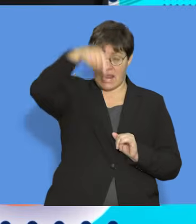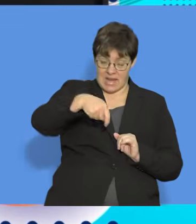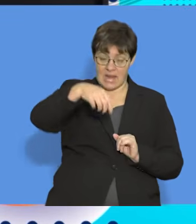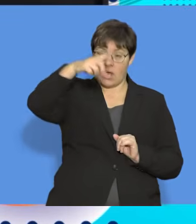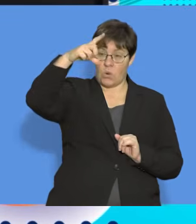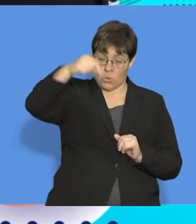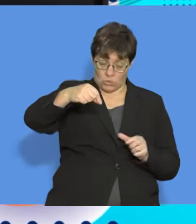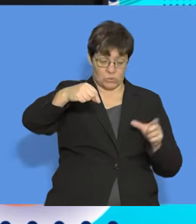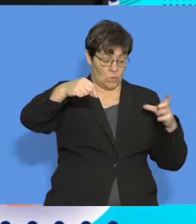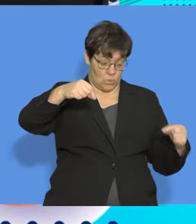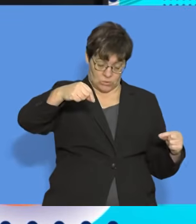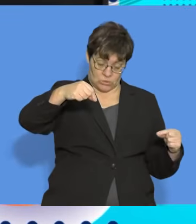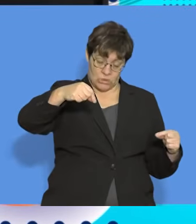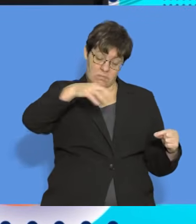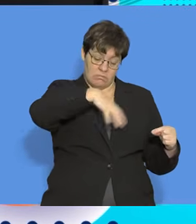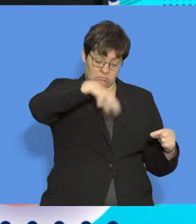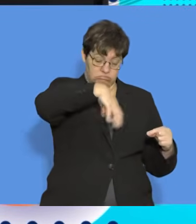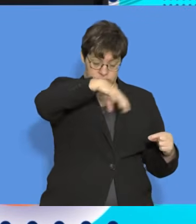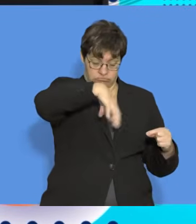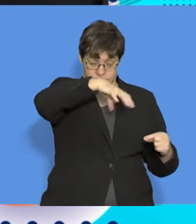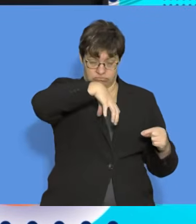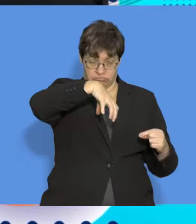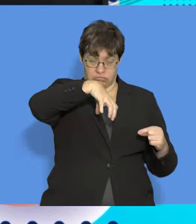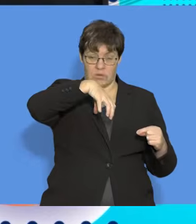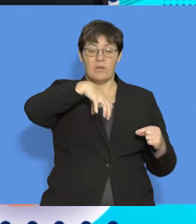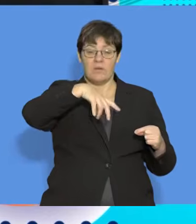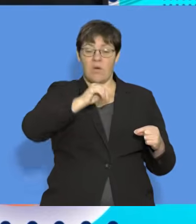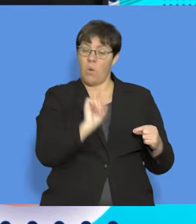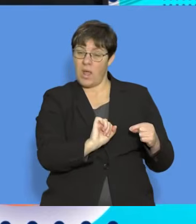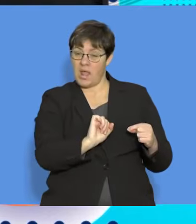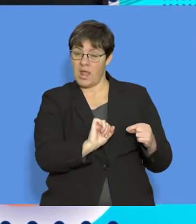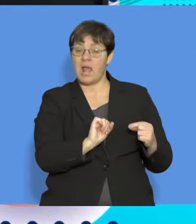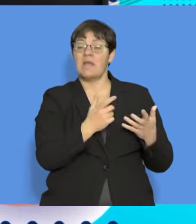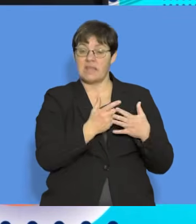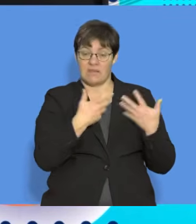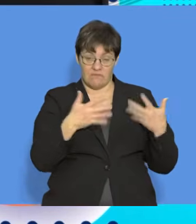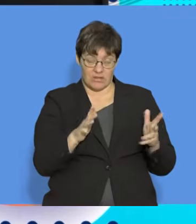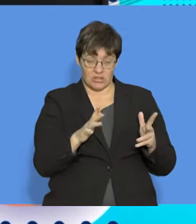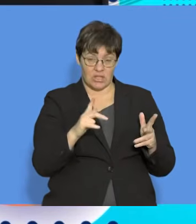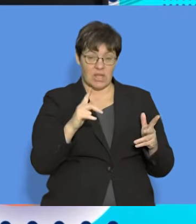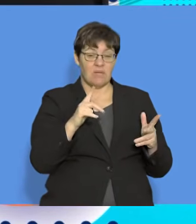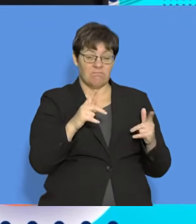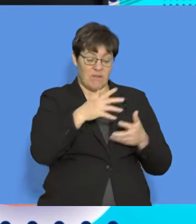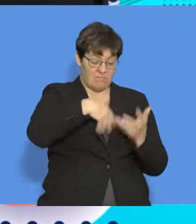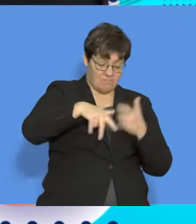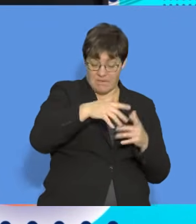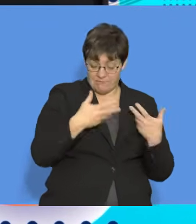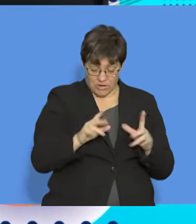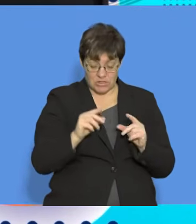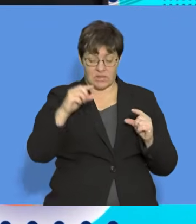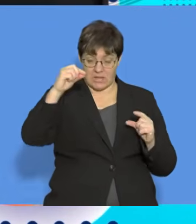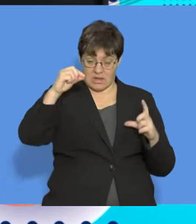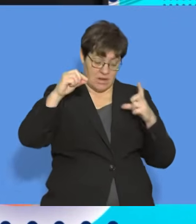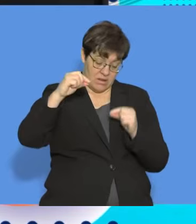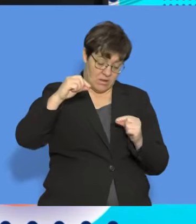enter into this muscular organ, and it closes up and it contains the food for a little while until that churning and mixing